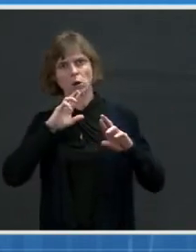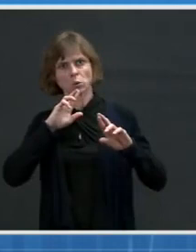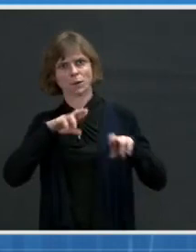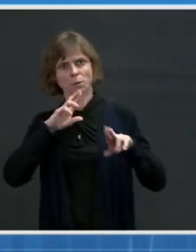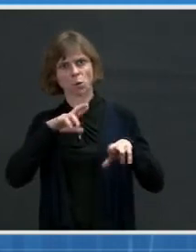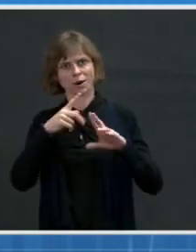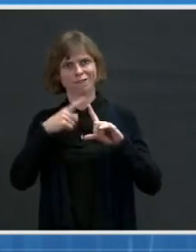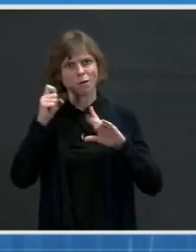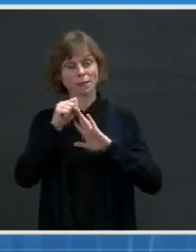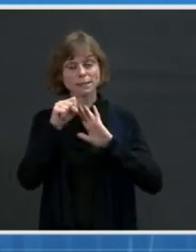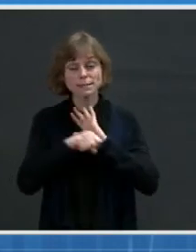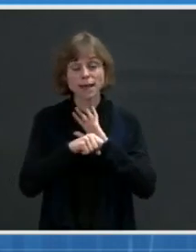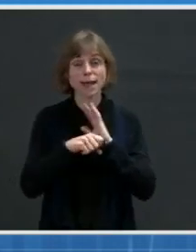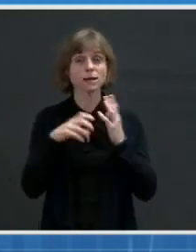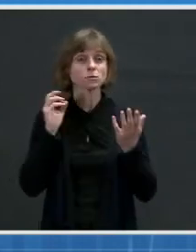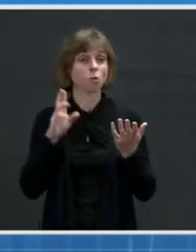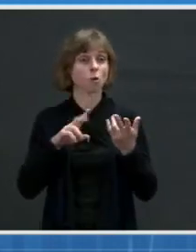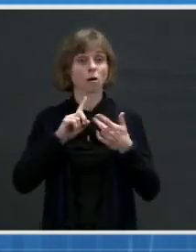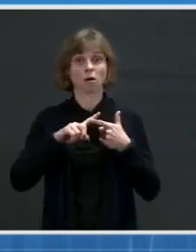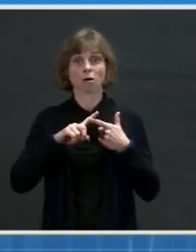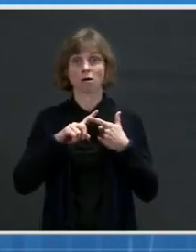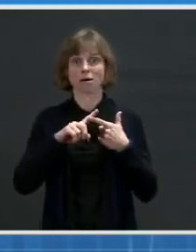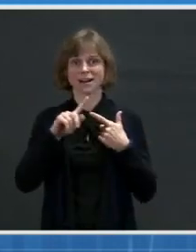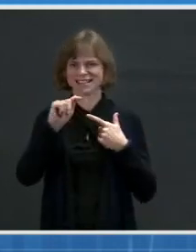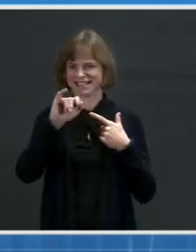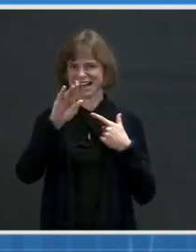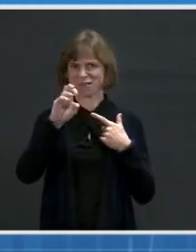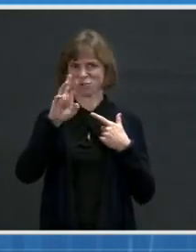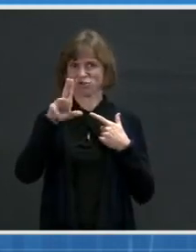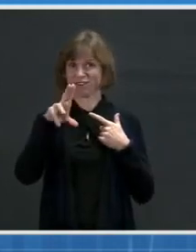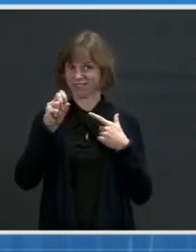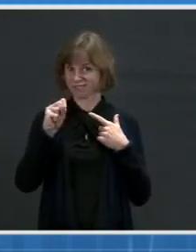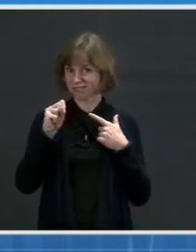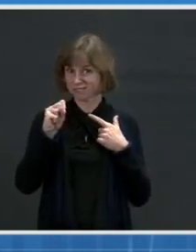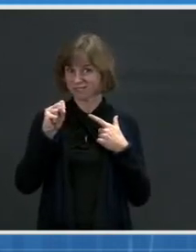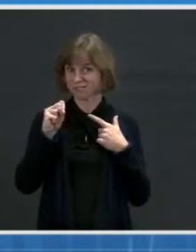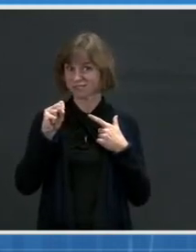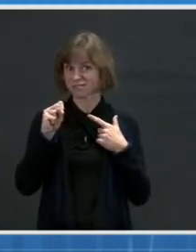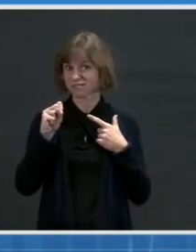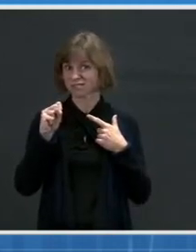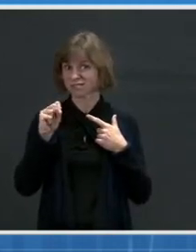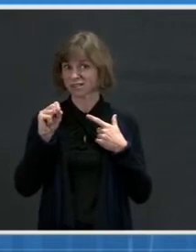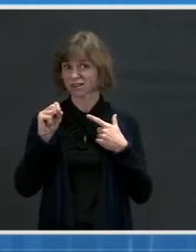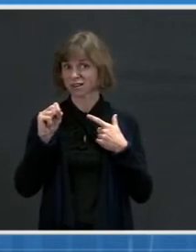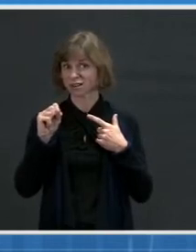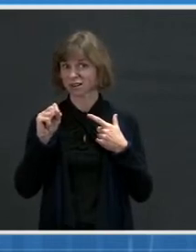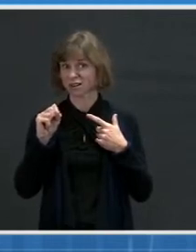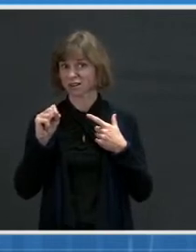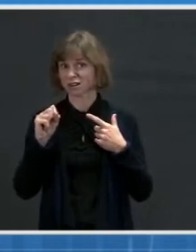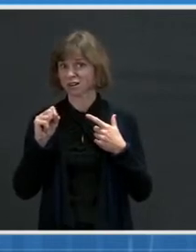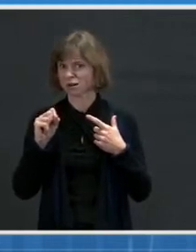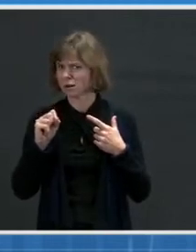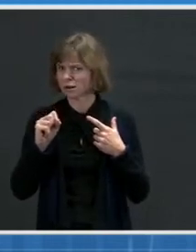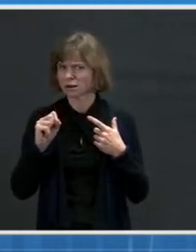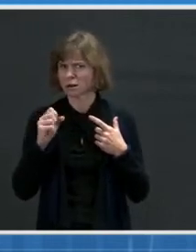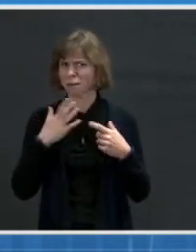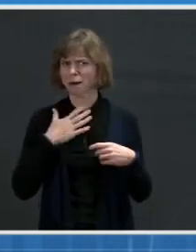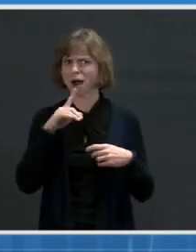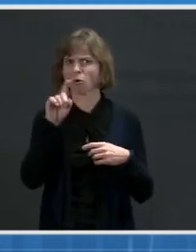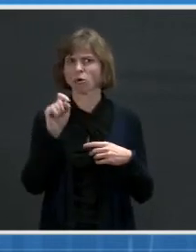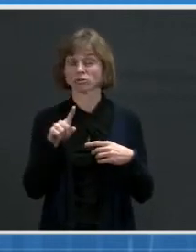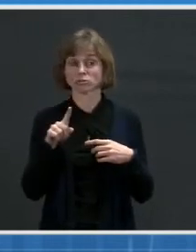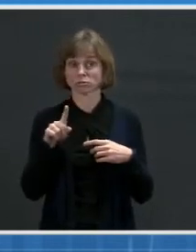states to Tiberius. And my question is, have all of